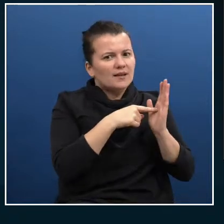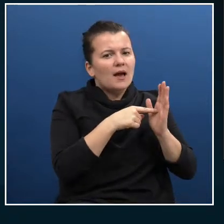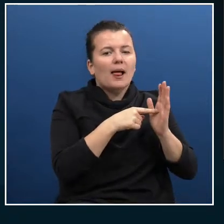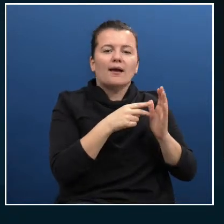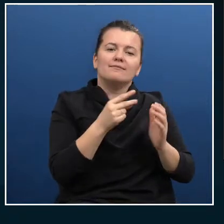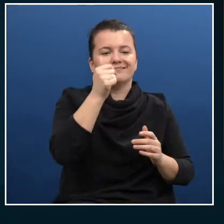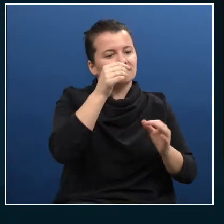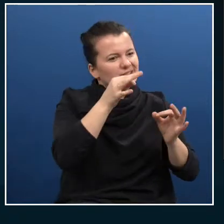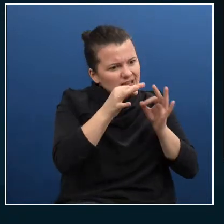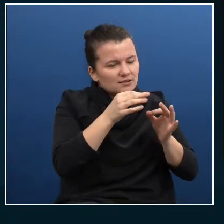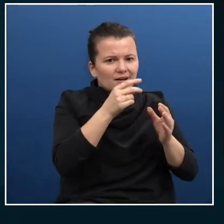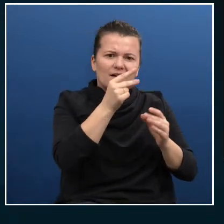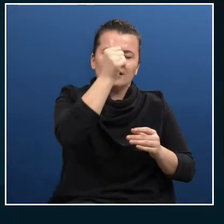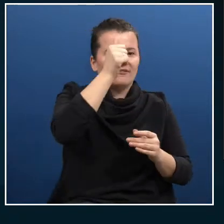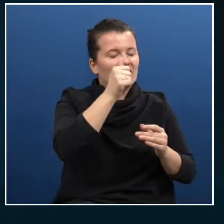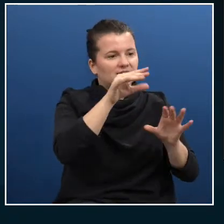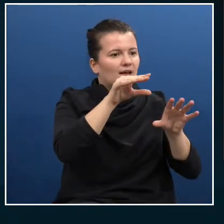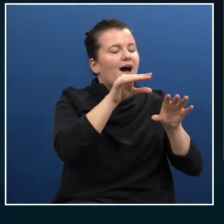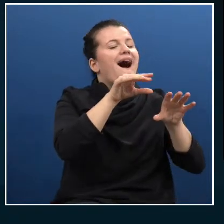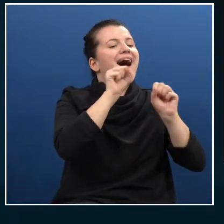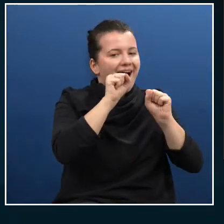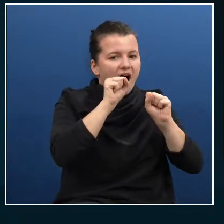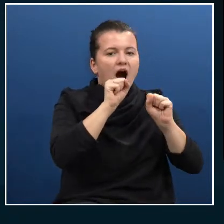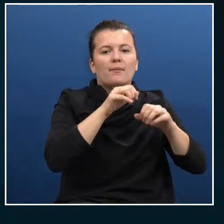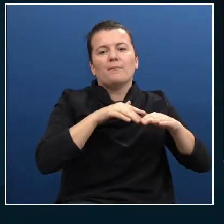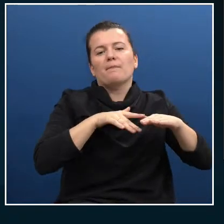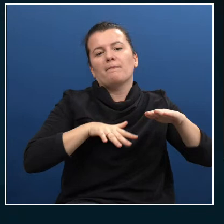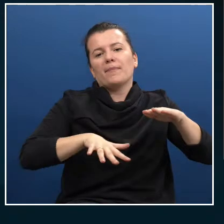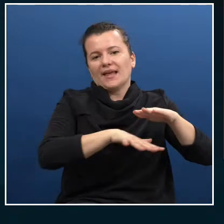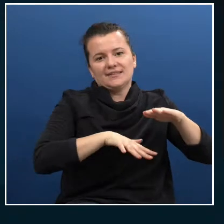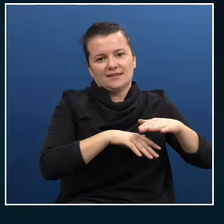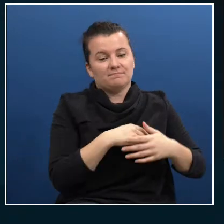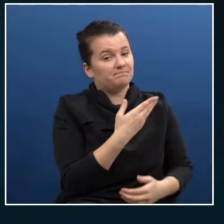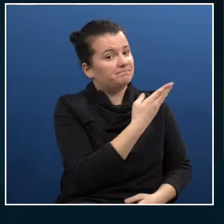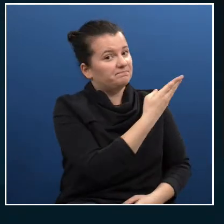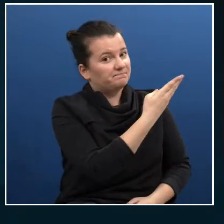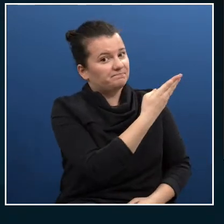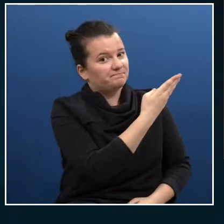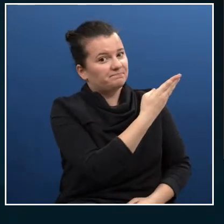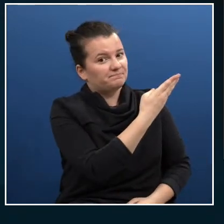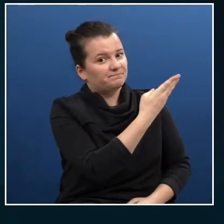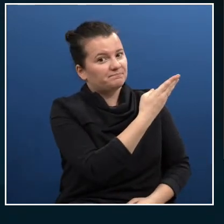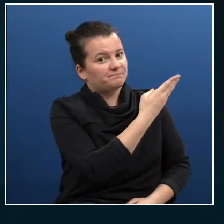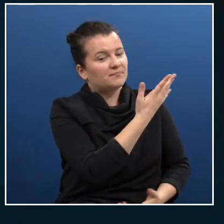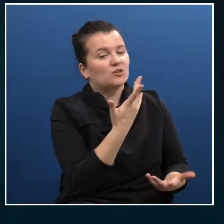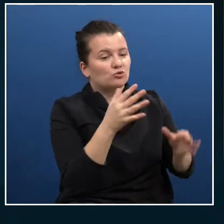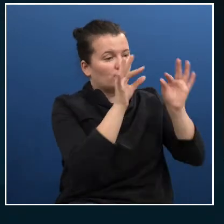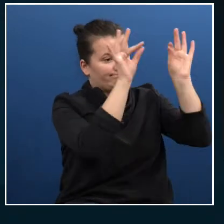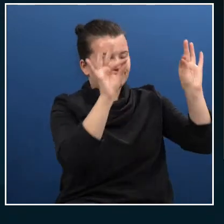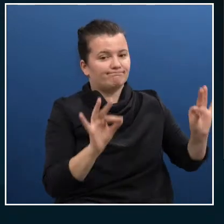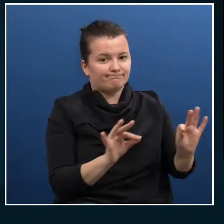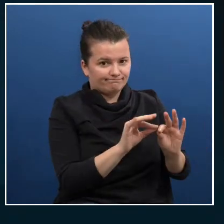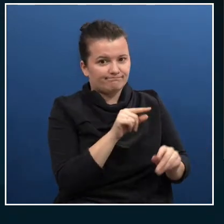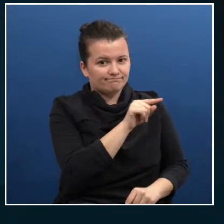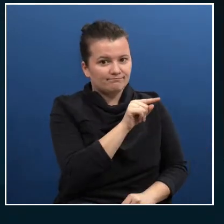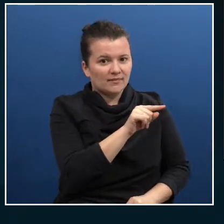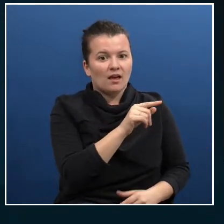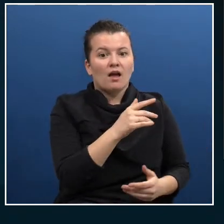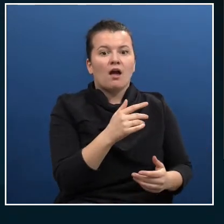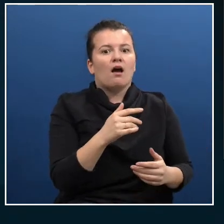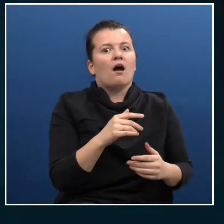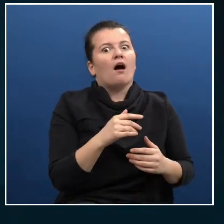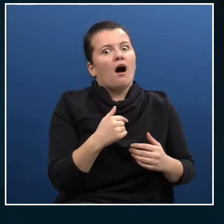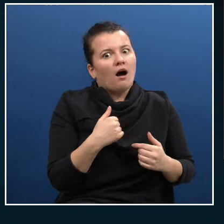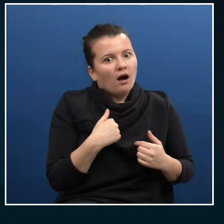can use your Azure portal and the marketplace to, instead of just manually going